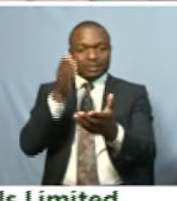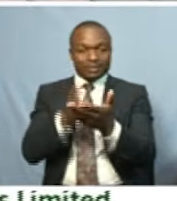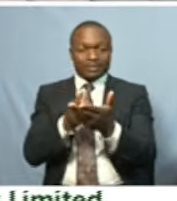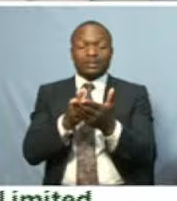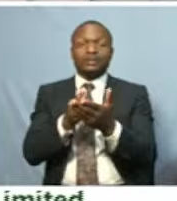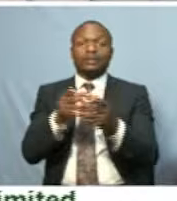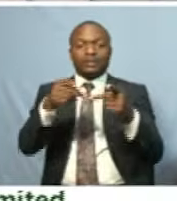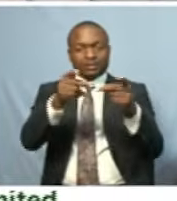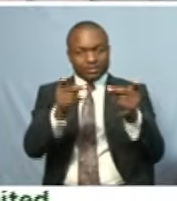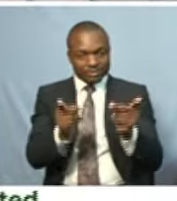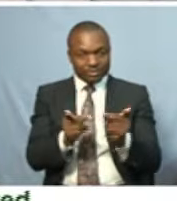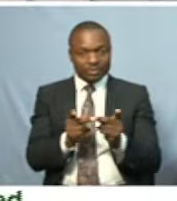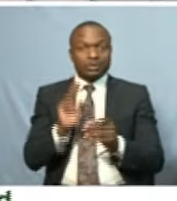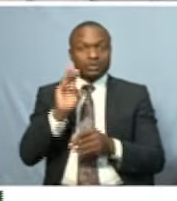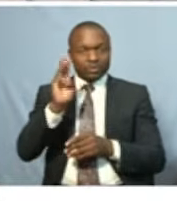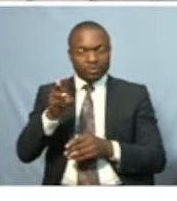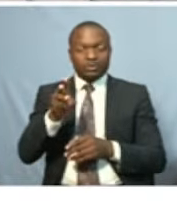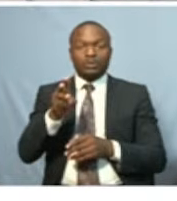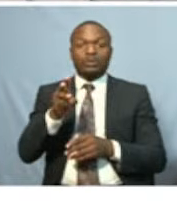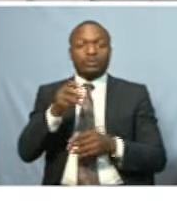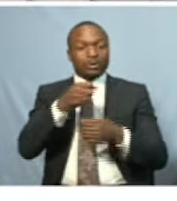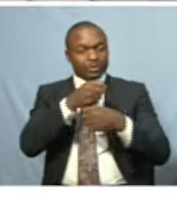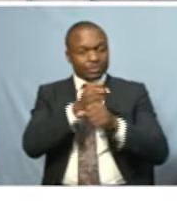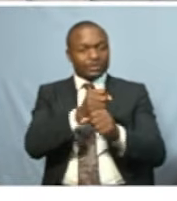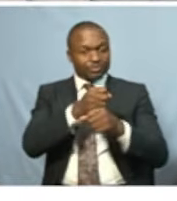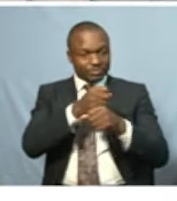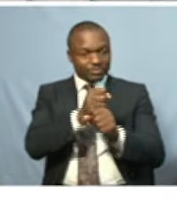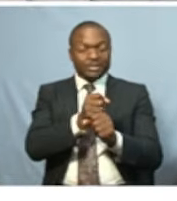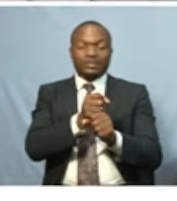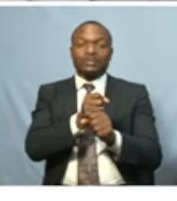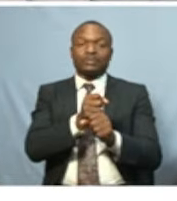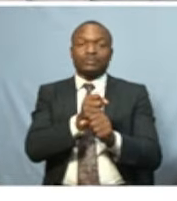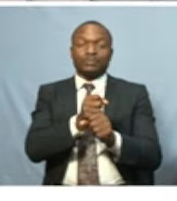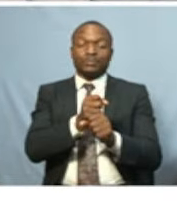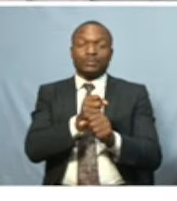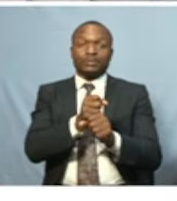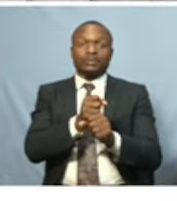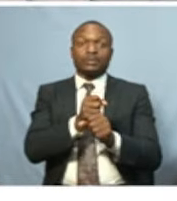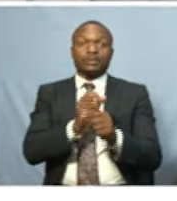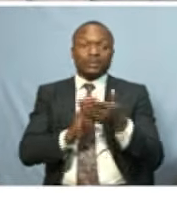plant was going to be manufacturing after completion